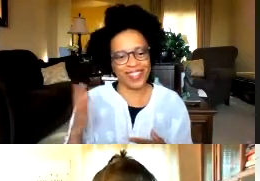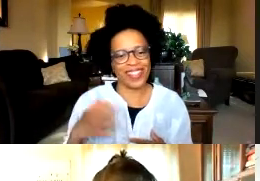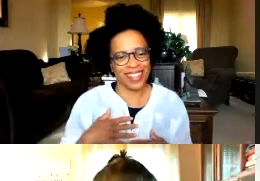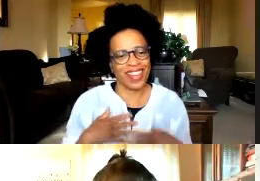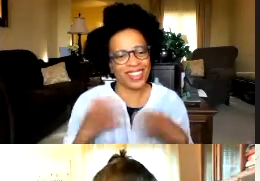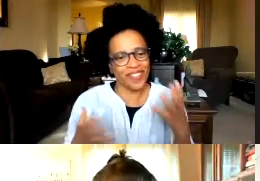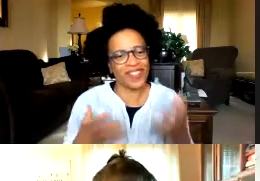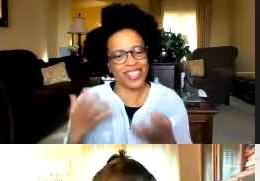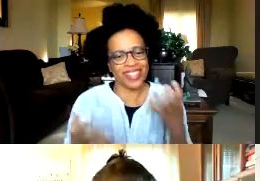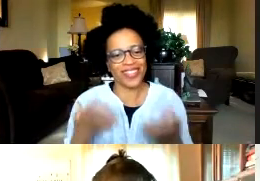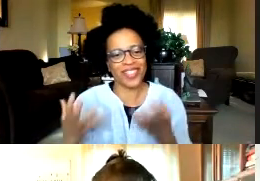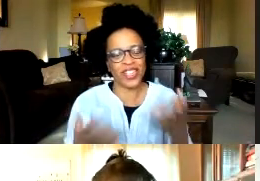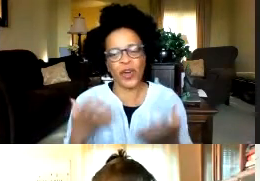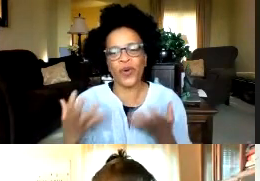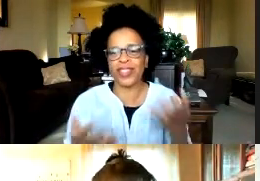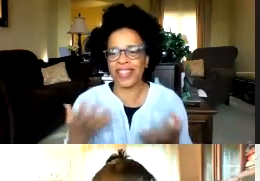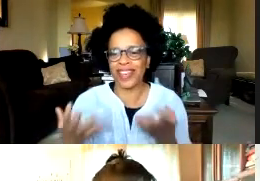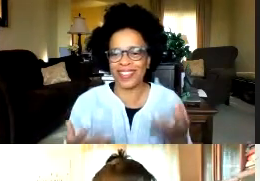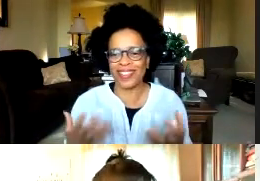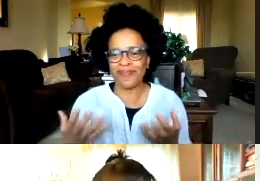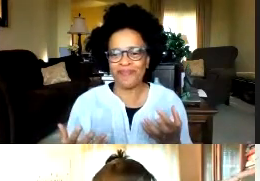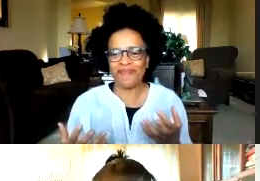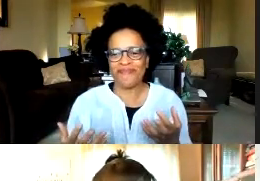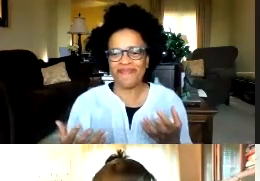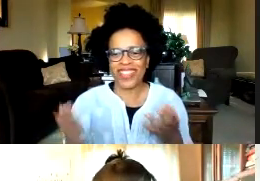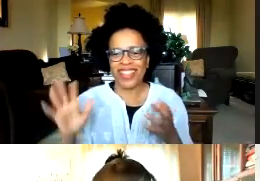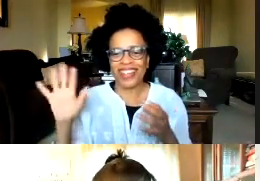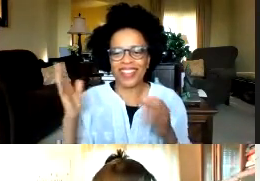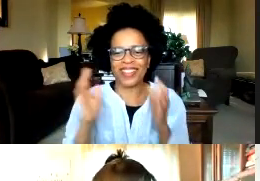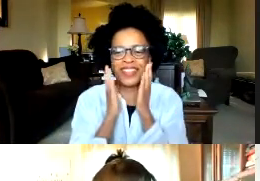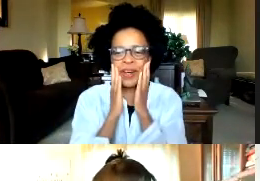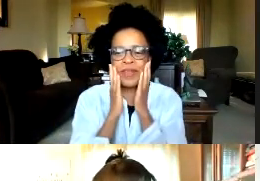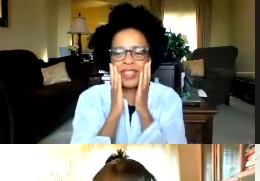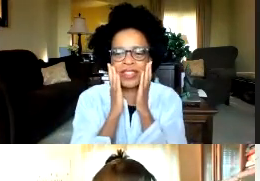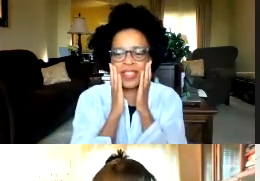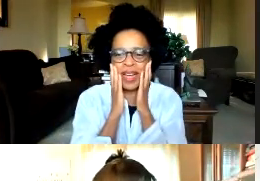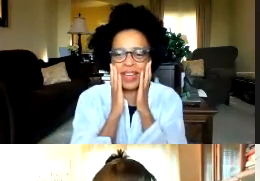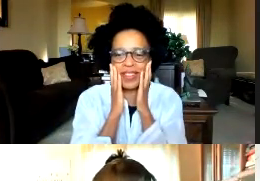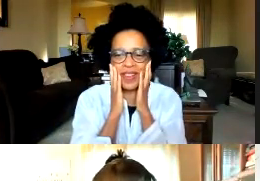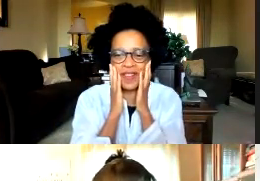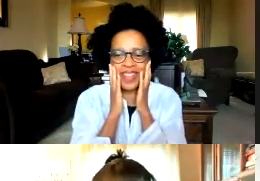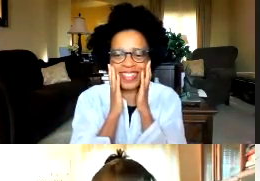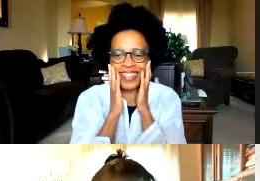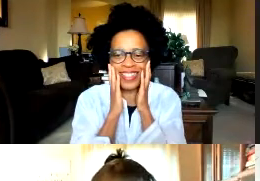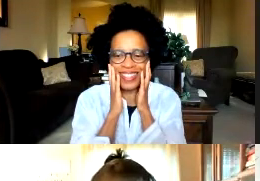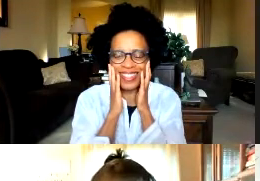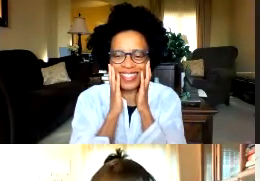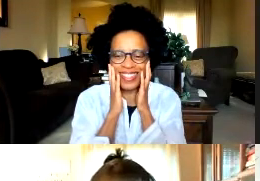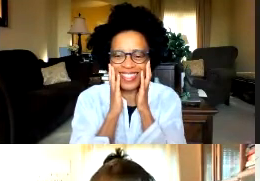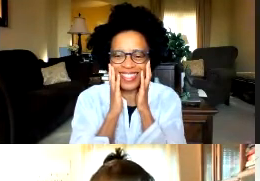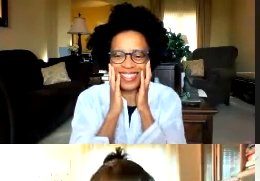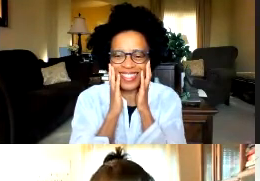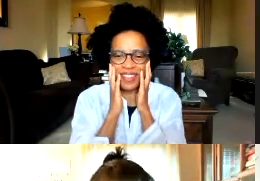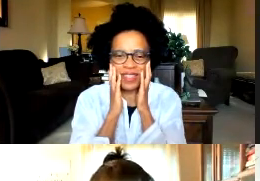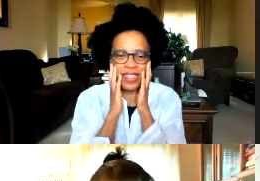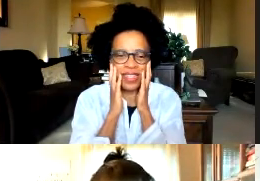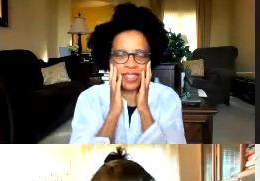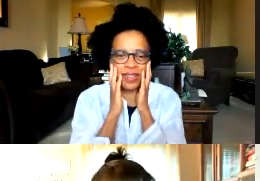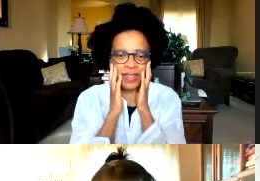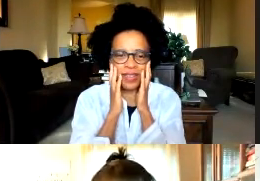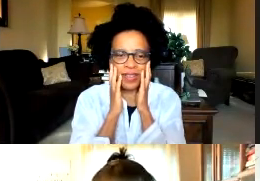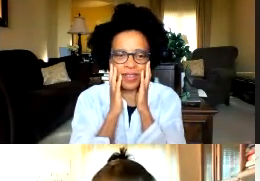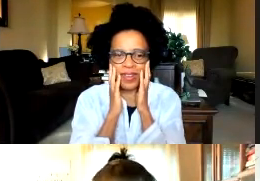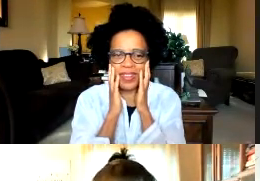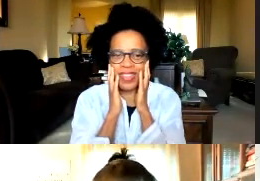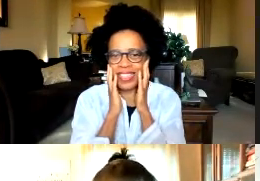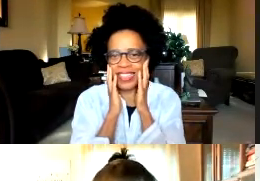Anything shifting? Yeah, something is shifting. Notice that. And I'm seeing the smiles on your faces. I'm seeing